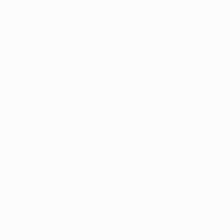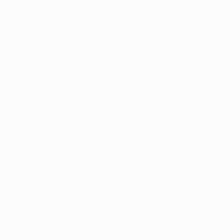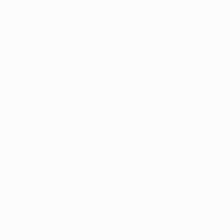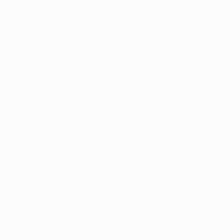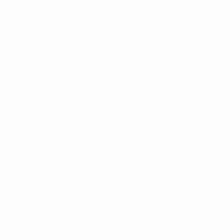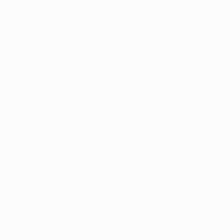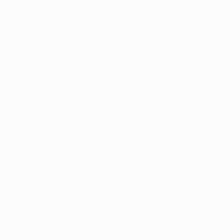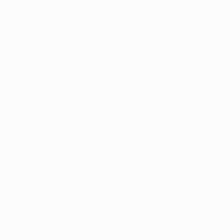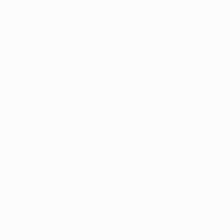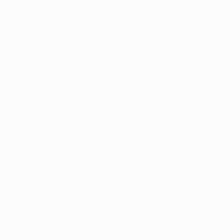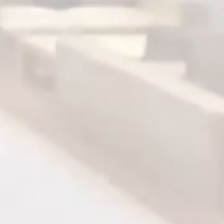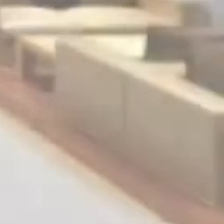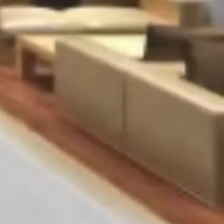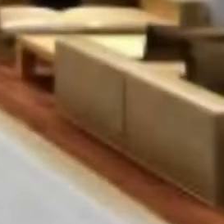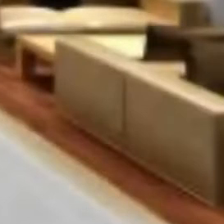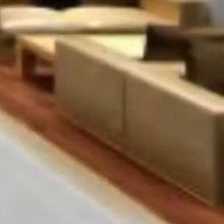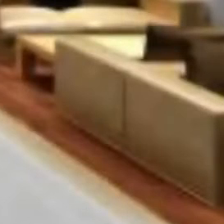KPM.